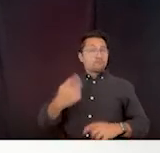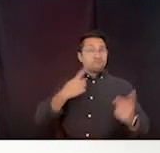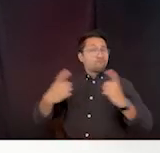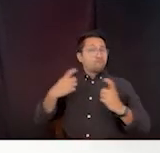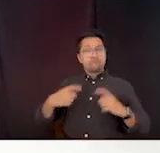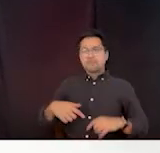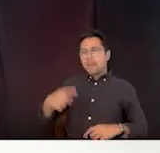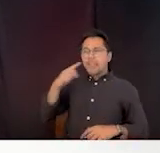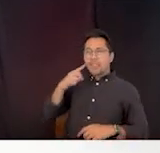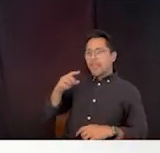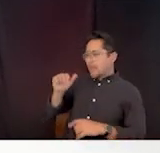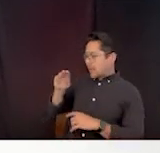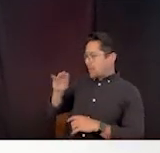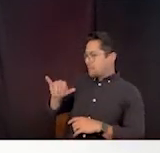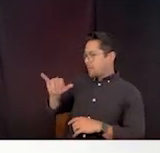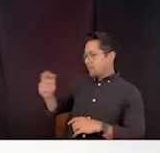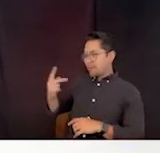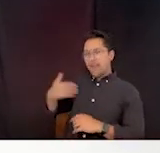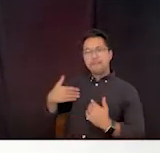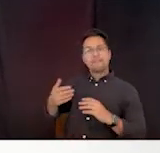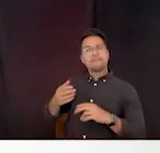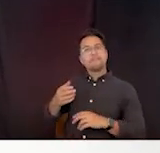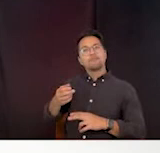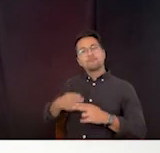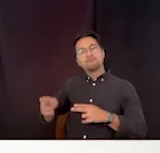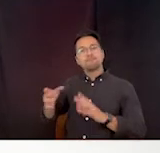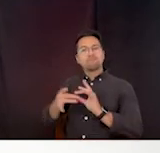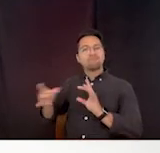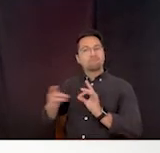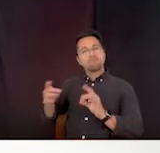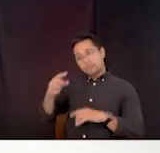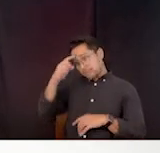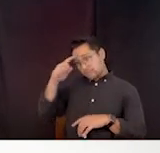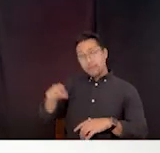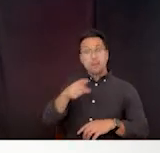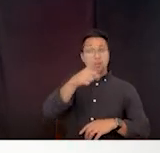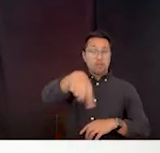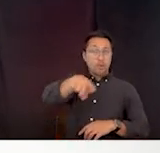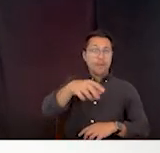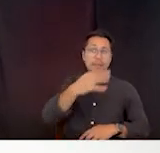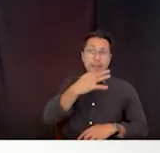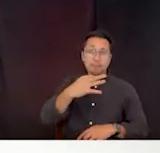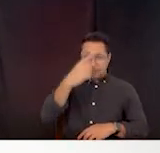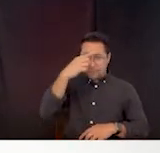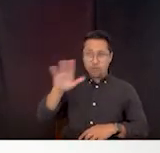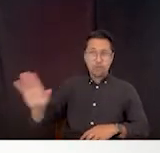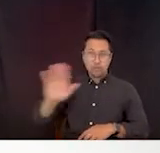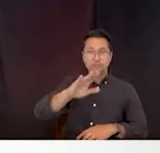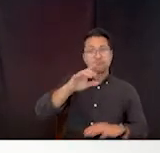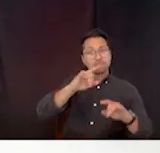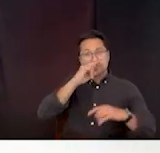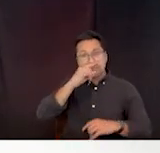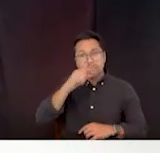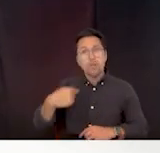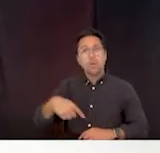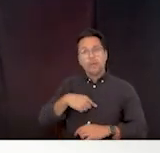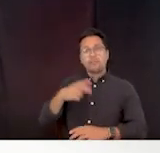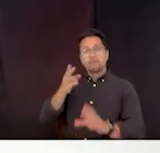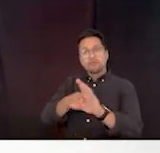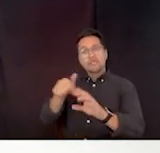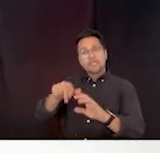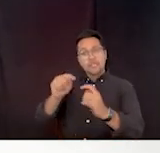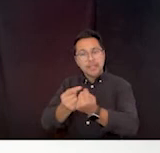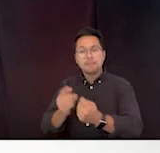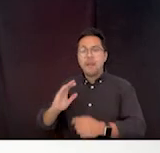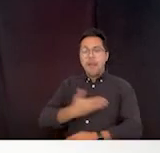and I think that Amy and I just have a few closing remarks for you. So I did kind of say it, but you're the expert on your child. We are in this as a team, and our whole